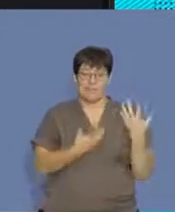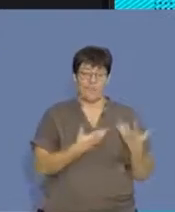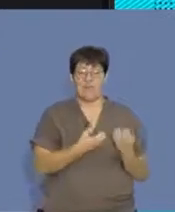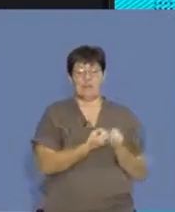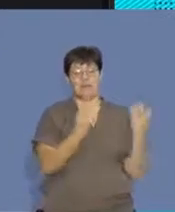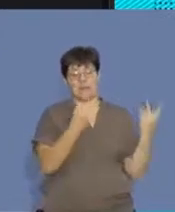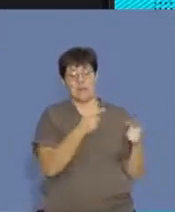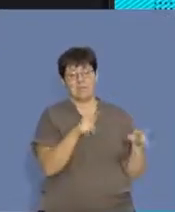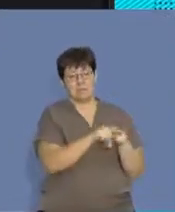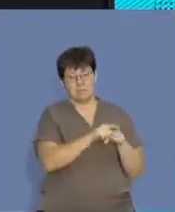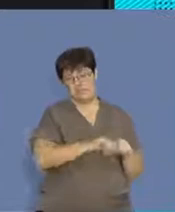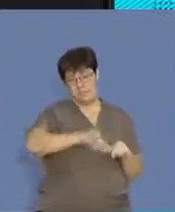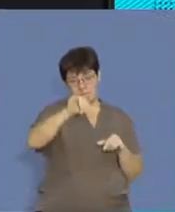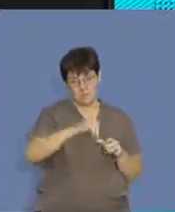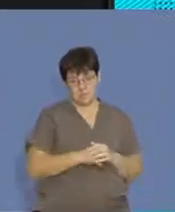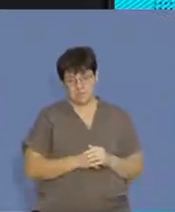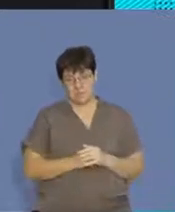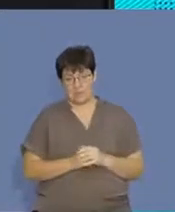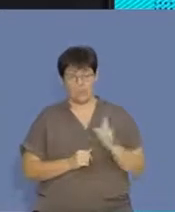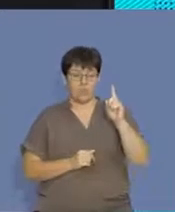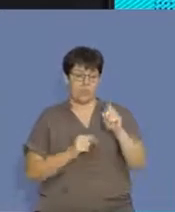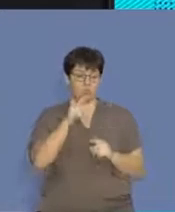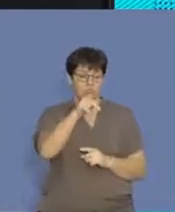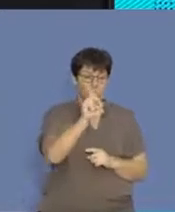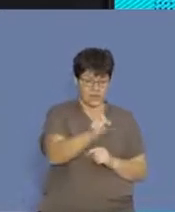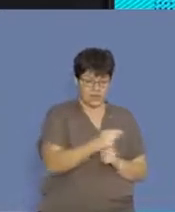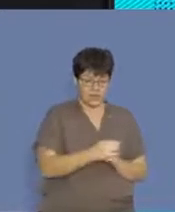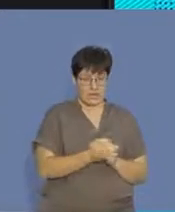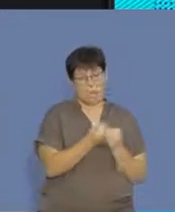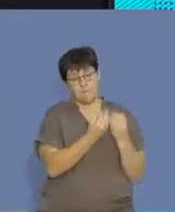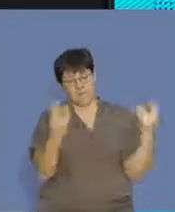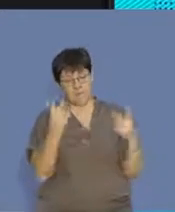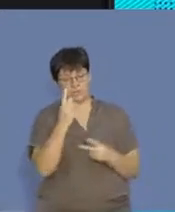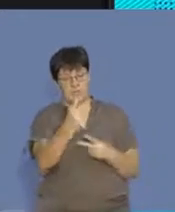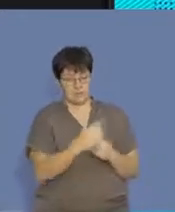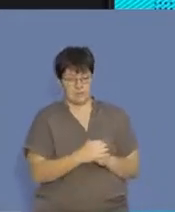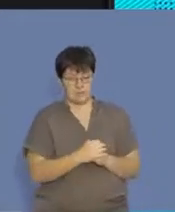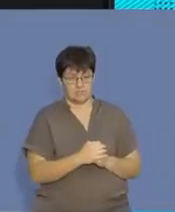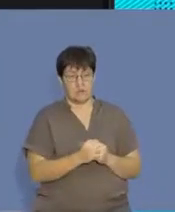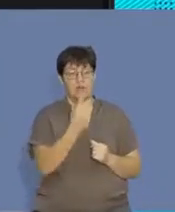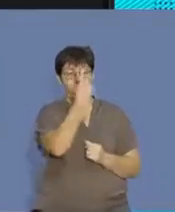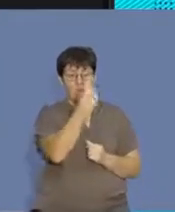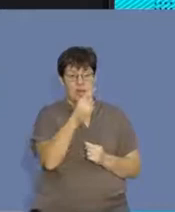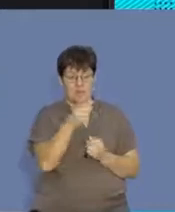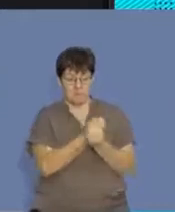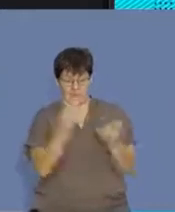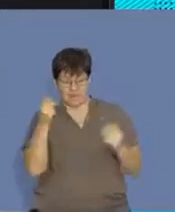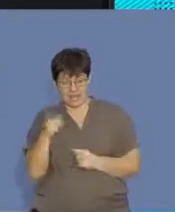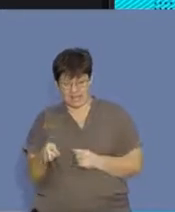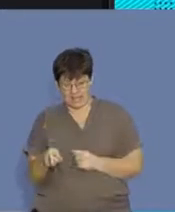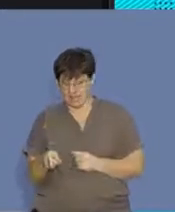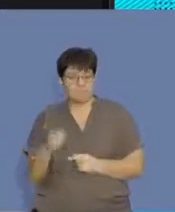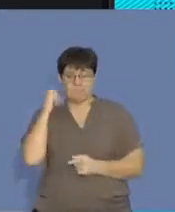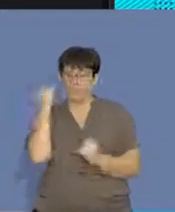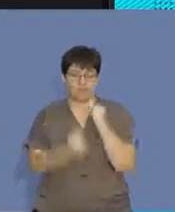side, the output value is the same throughout. So it's 1 to 1 and many to 1. As soon as it becomes 1 to